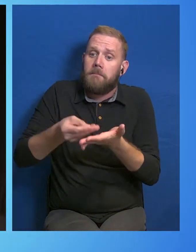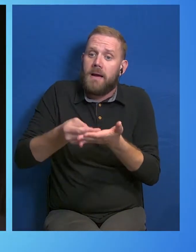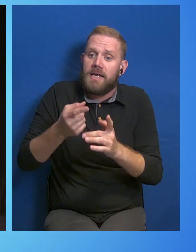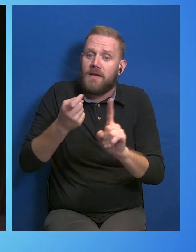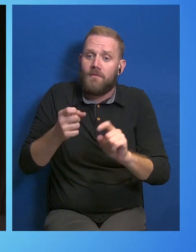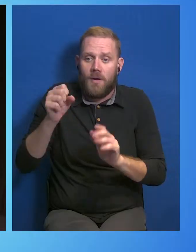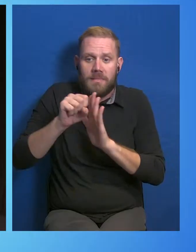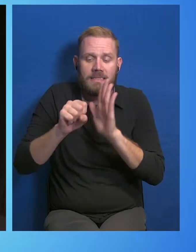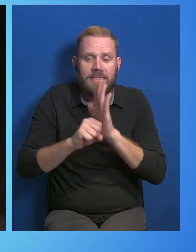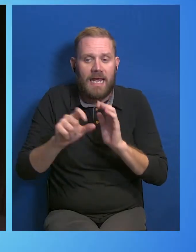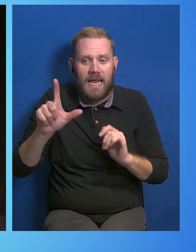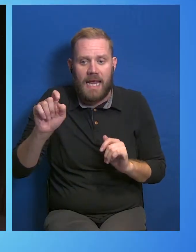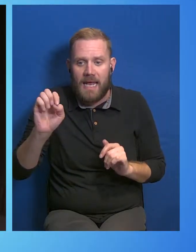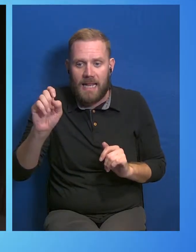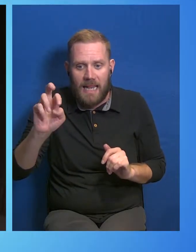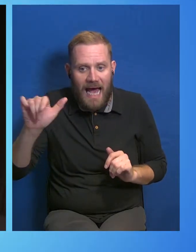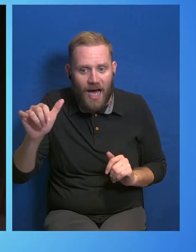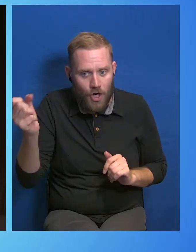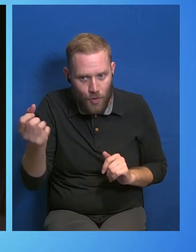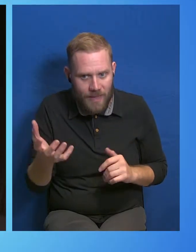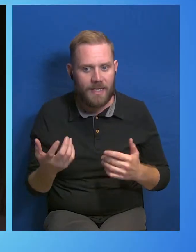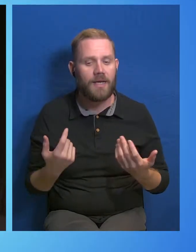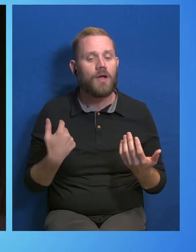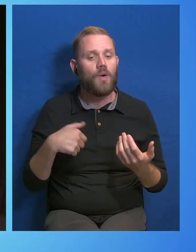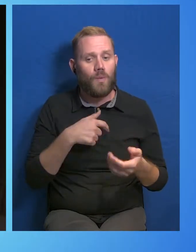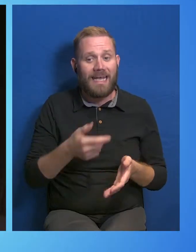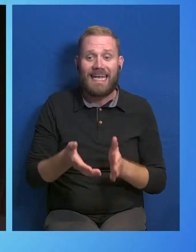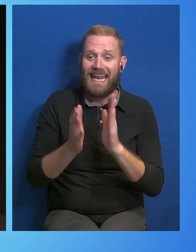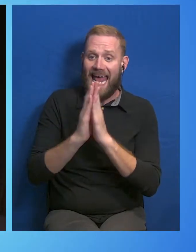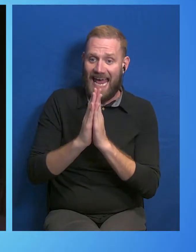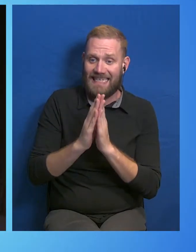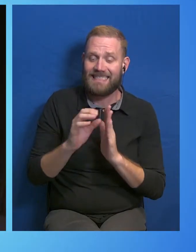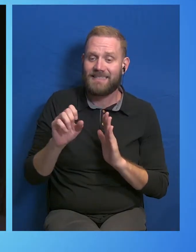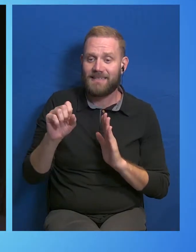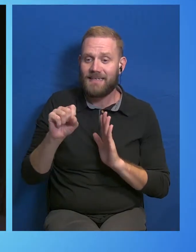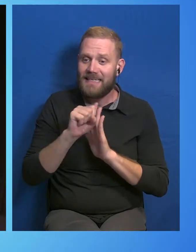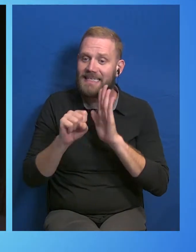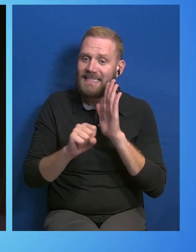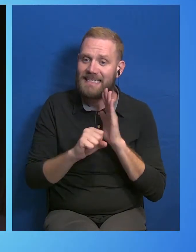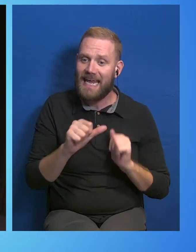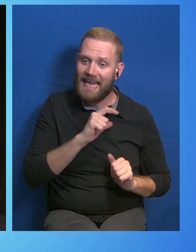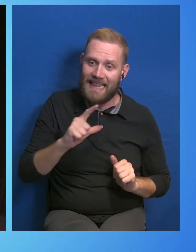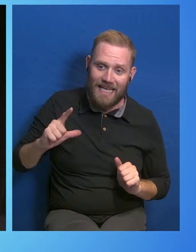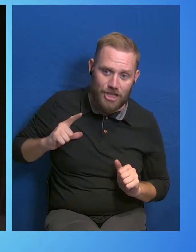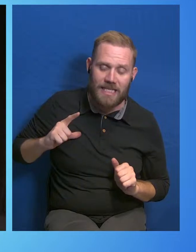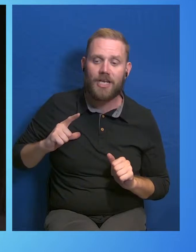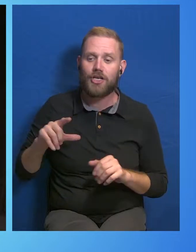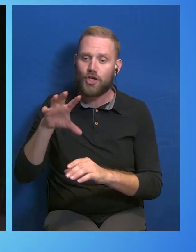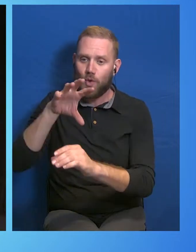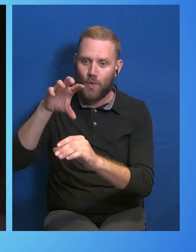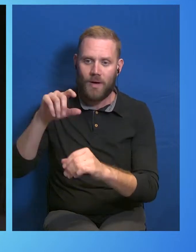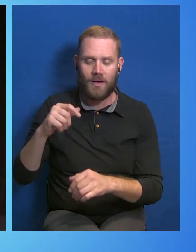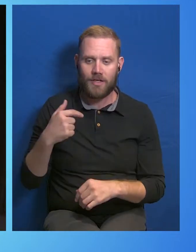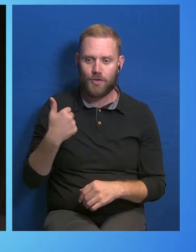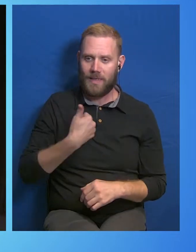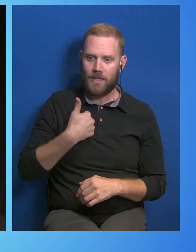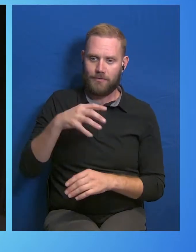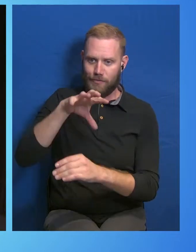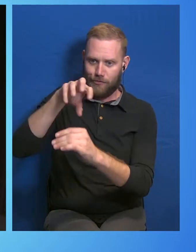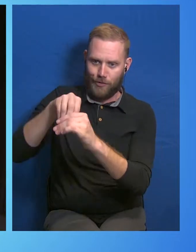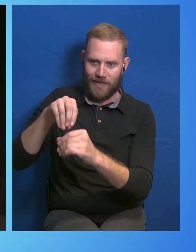lottery? We can ask the state legislature to include us in that distribution, perhaps. So those are the